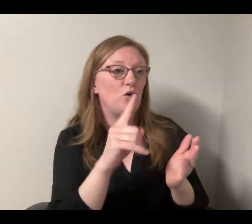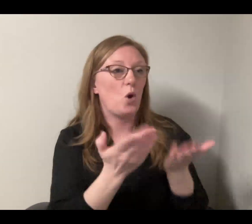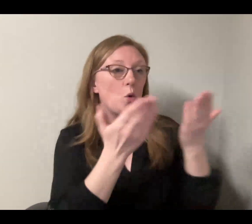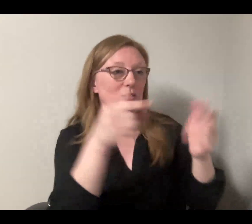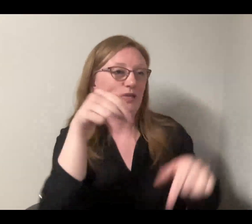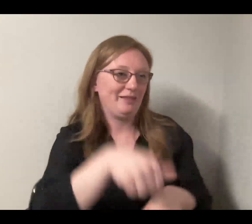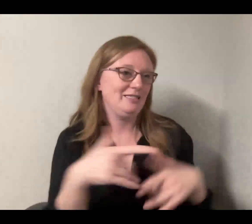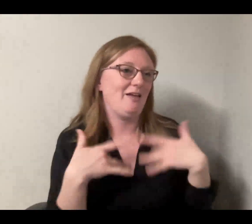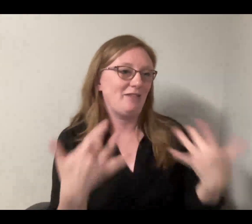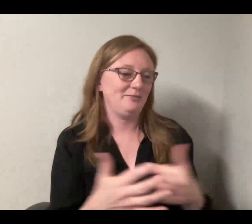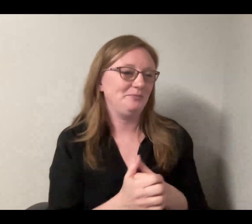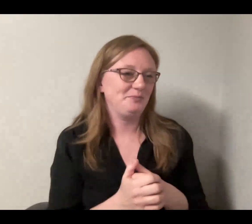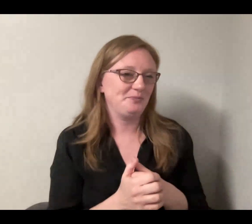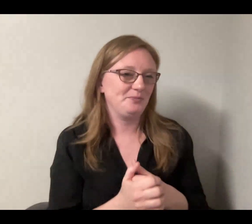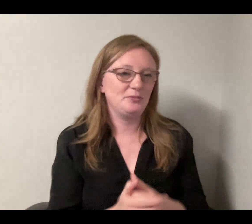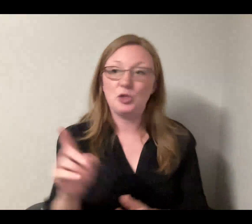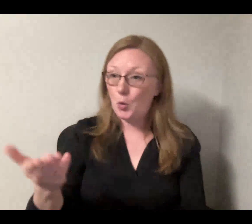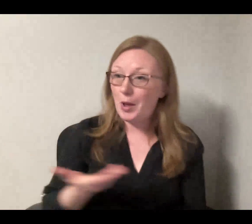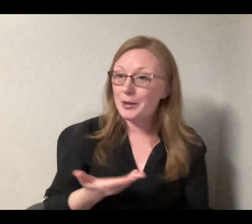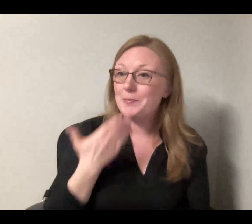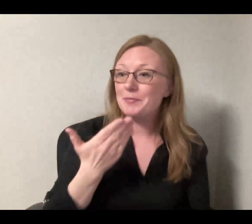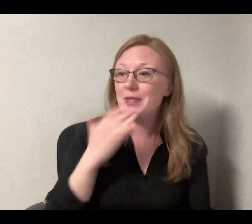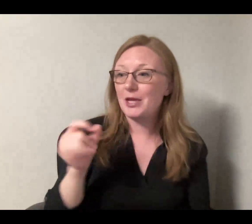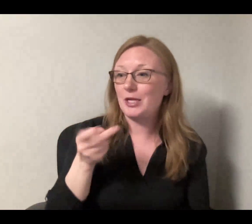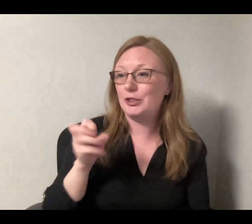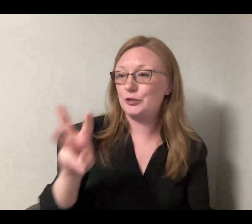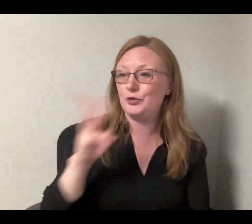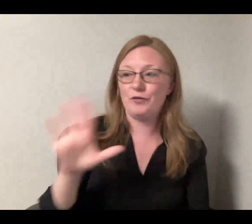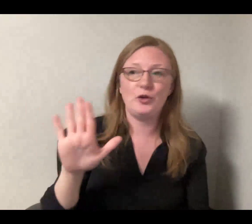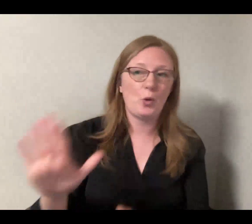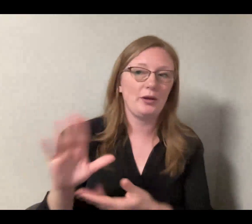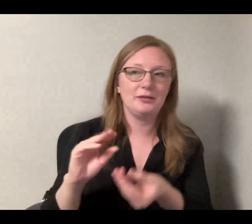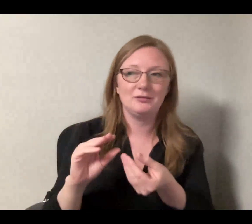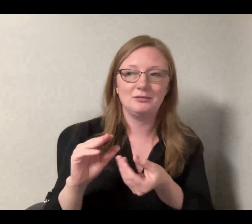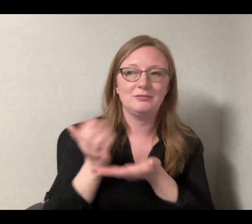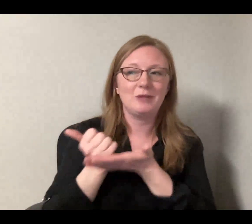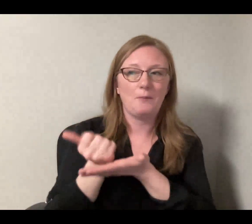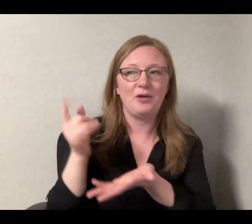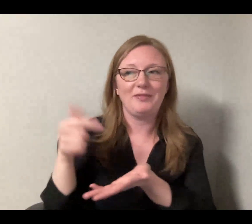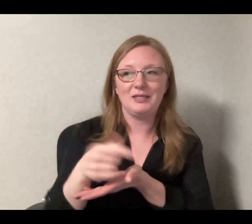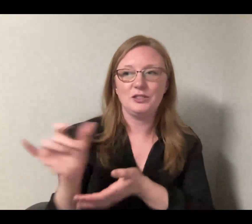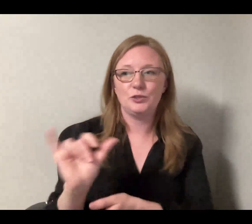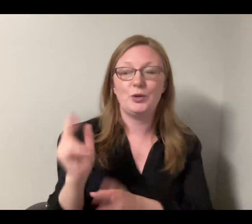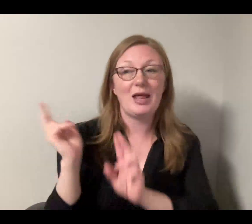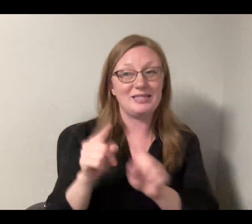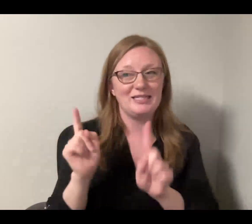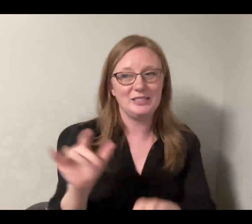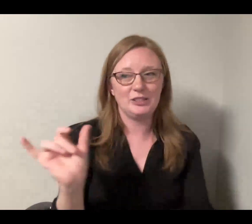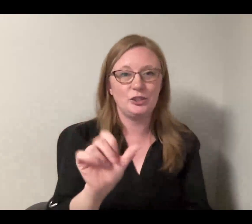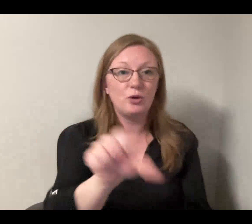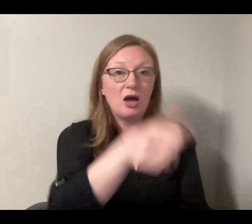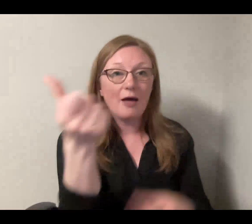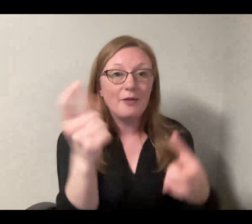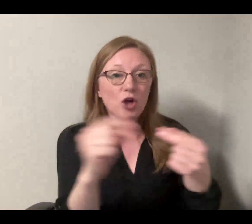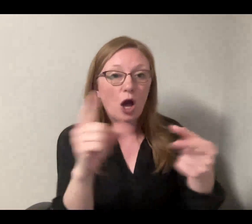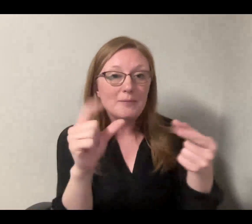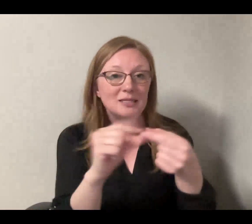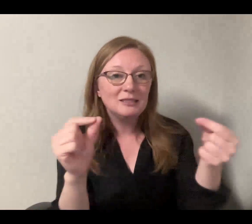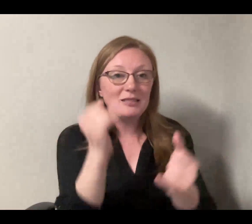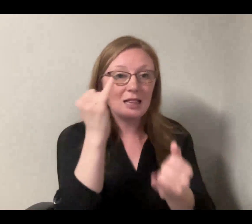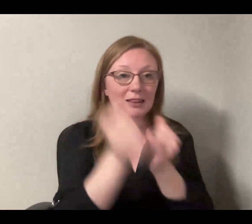this. You're welcome. Thanks, Andrew, for the kind comments. Any other comments, last